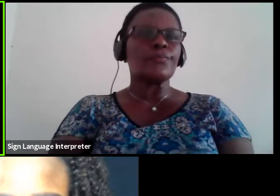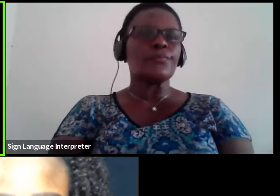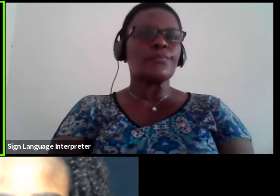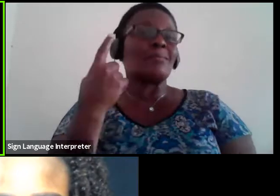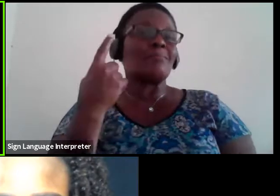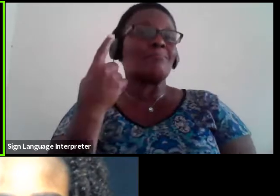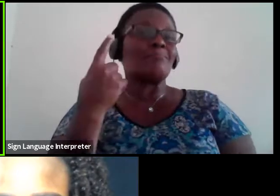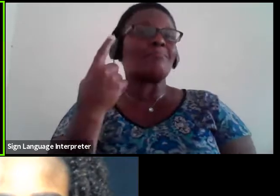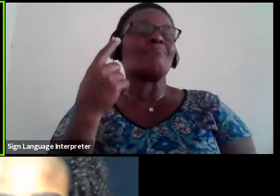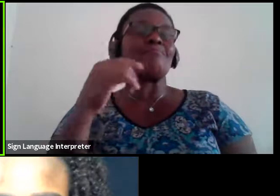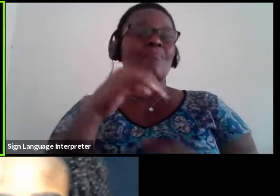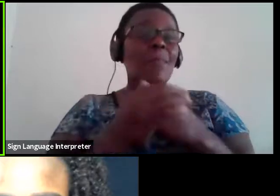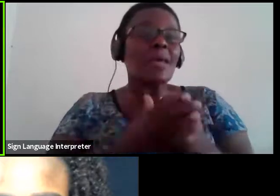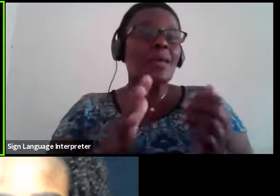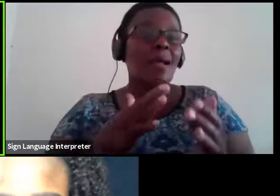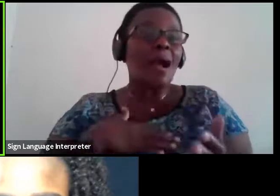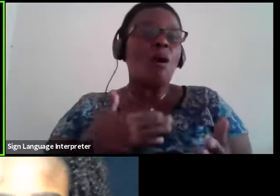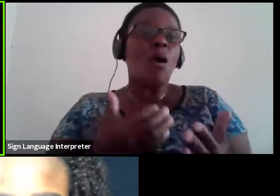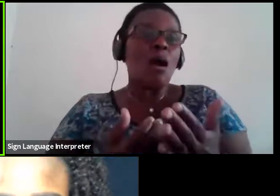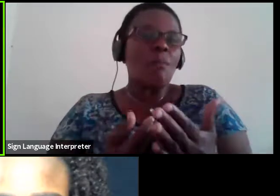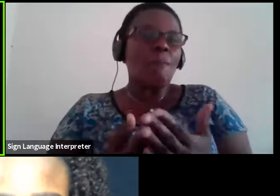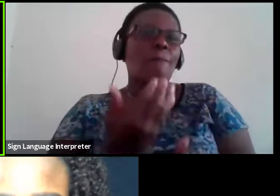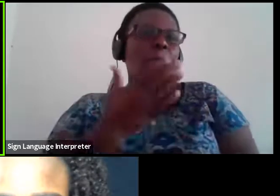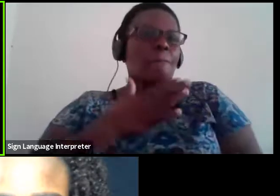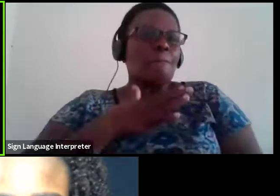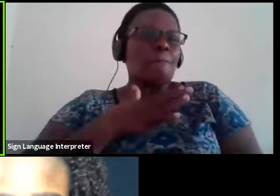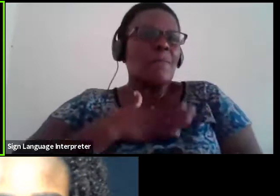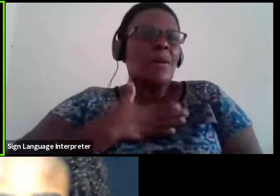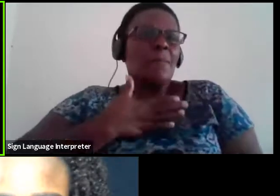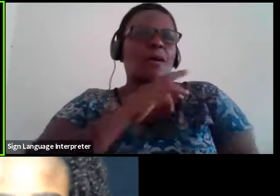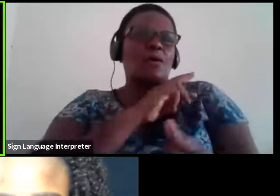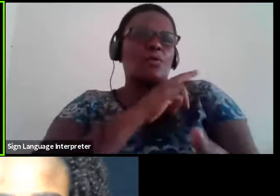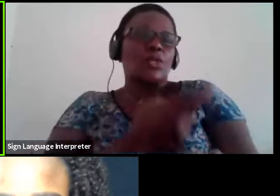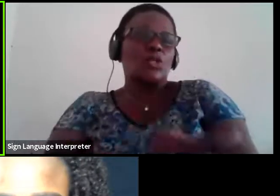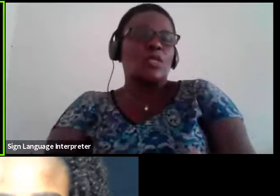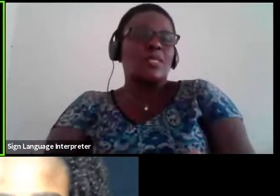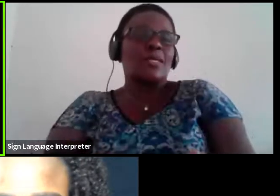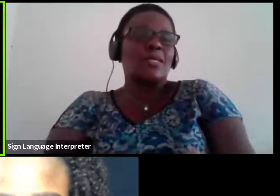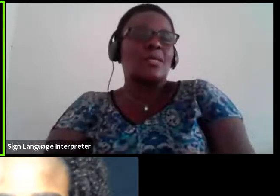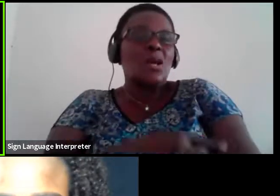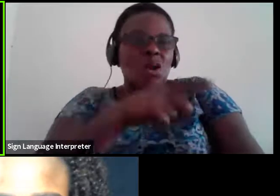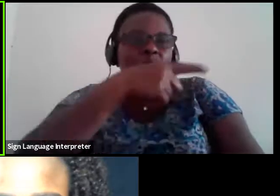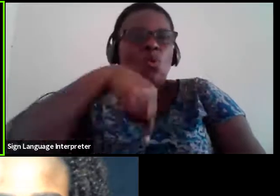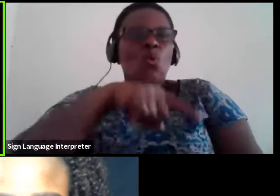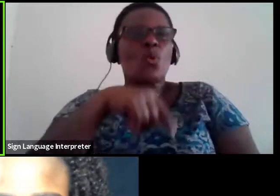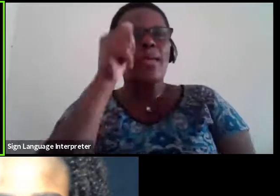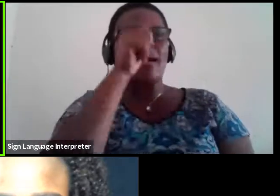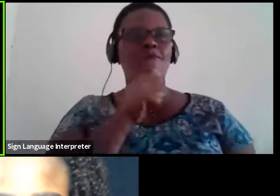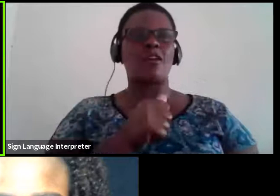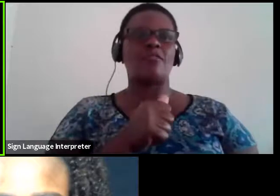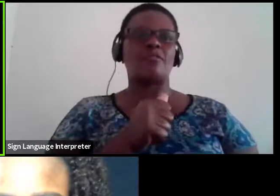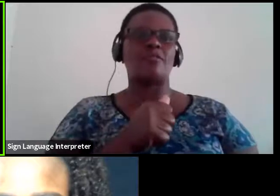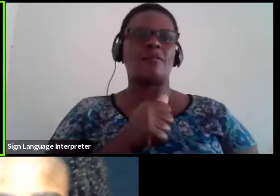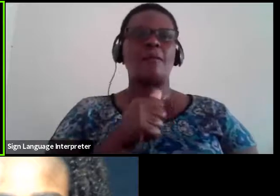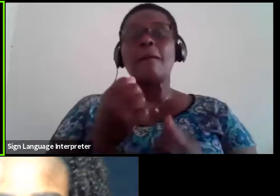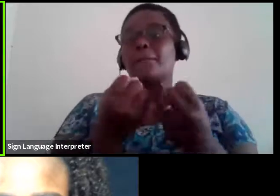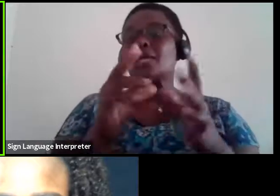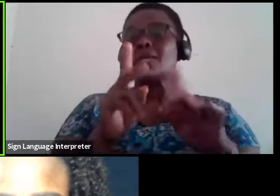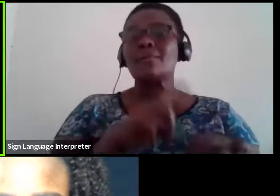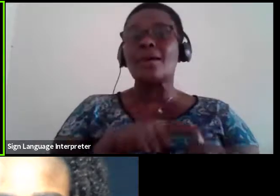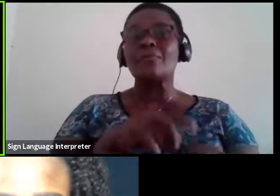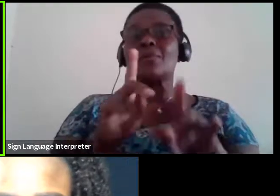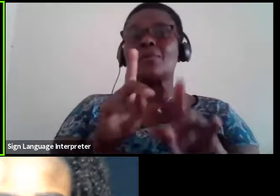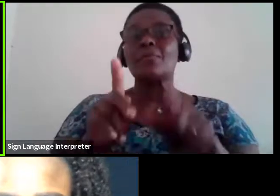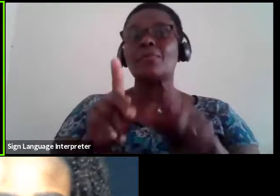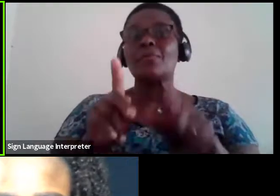situations, especially as Africans. We always have people speaking over us, over our own issues. So it does feel quite empowering to have our